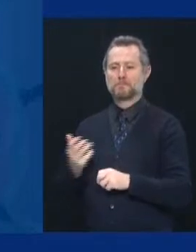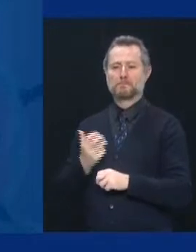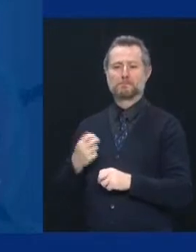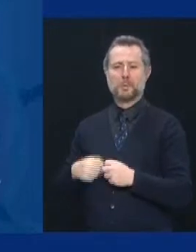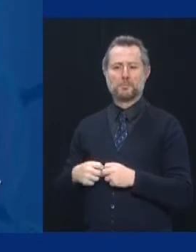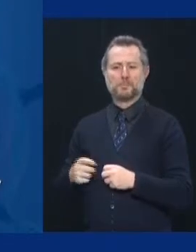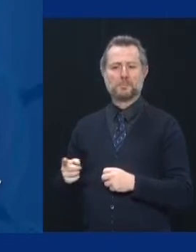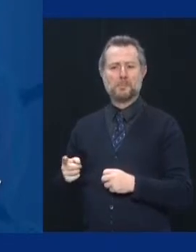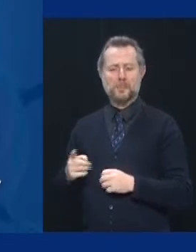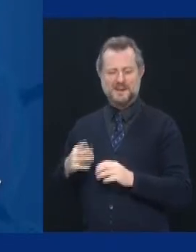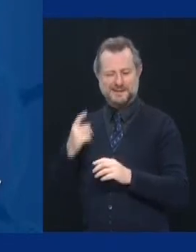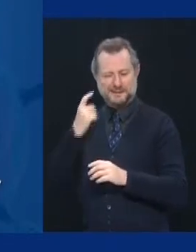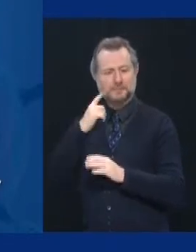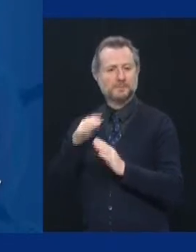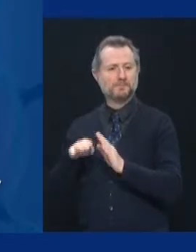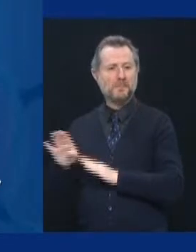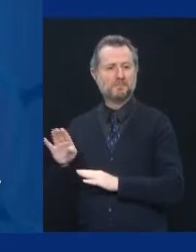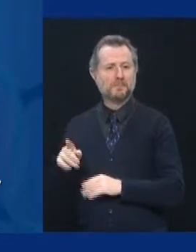by the way.